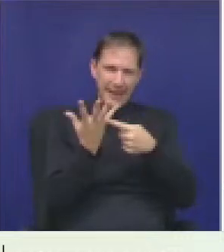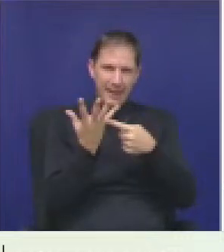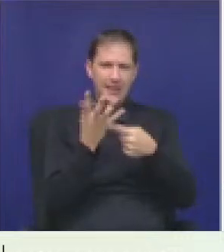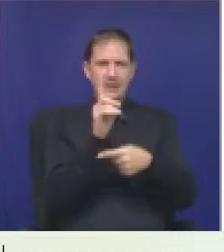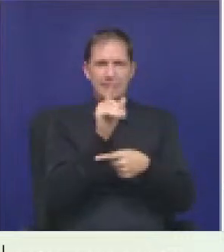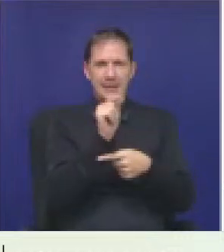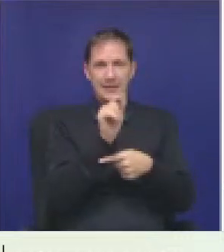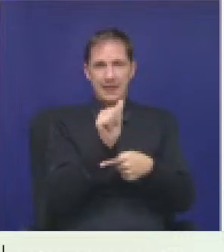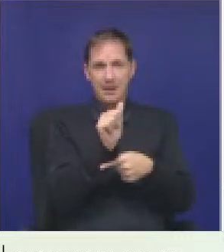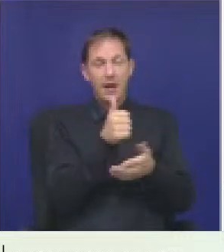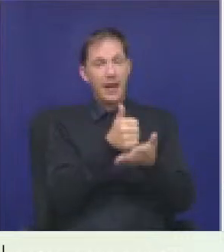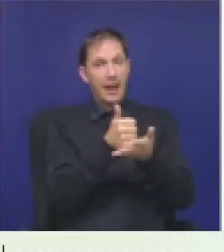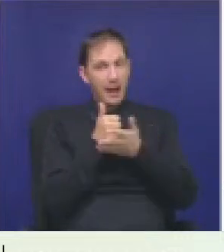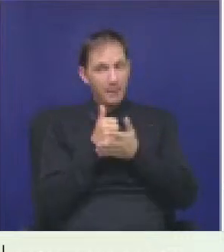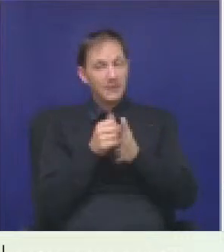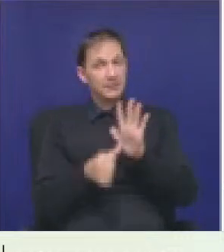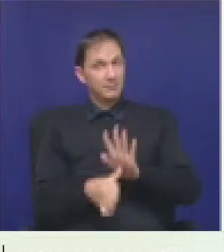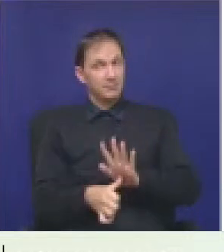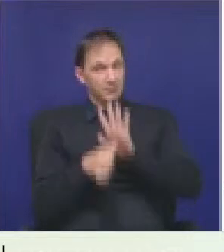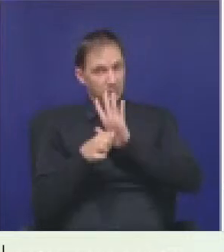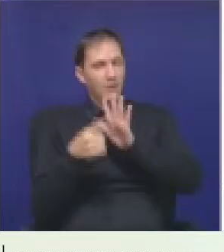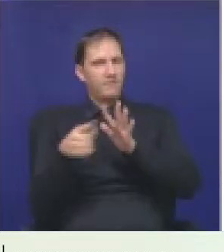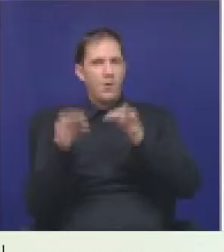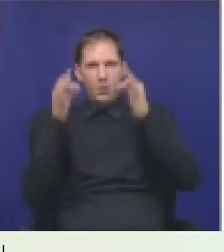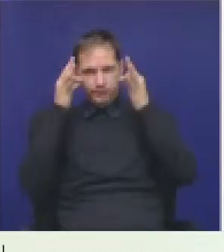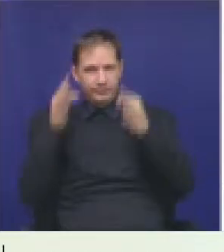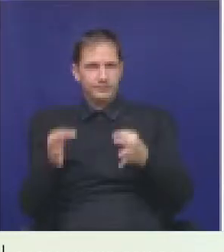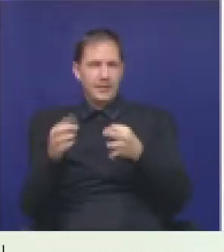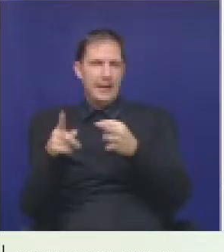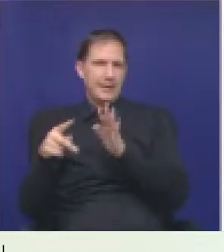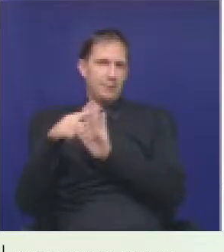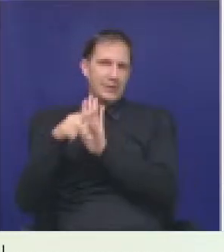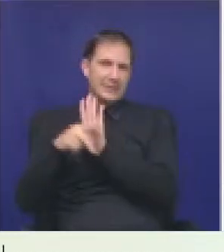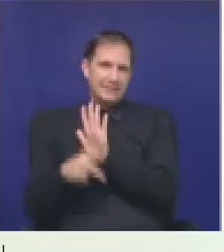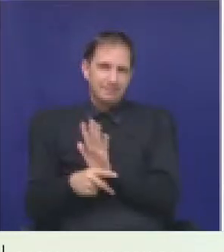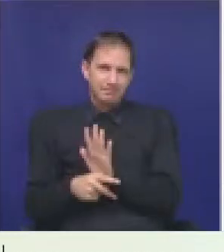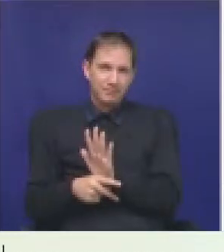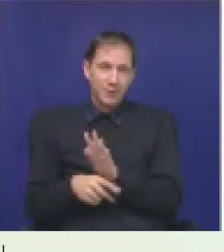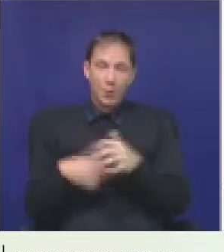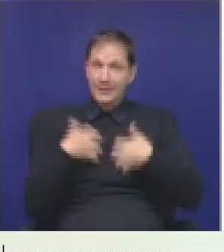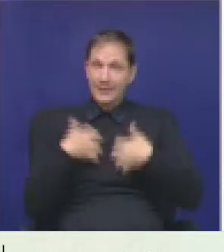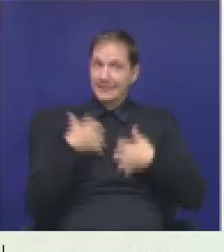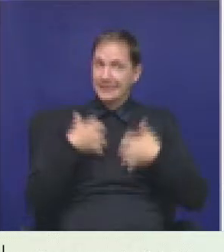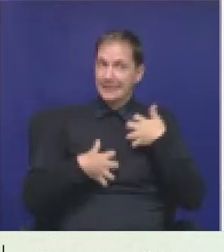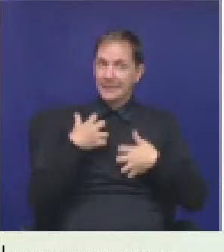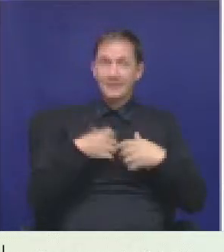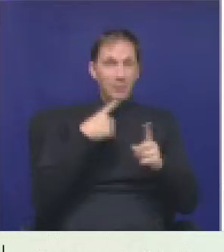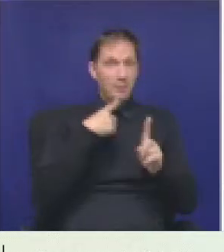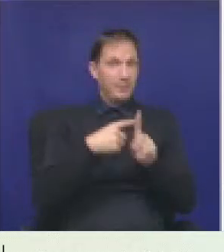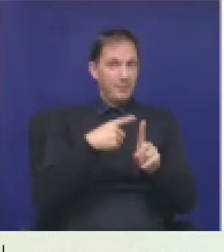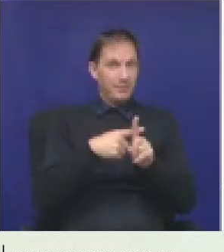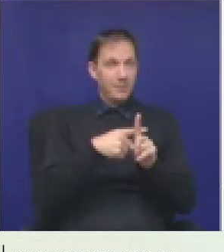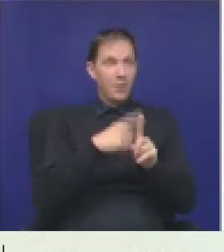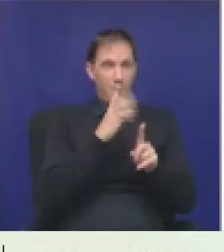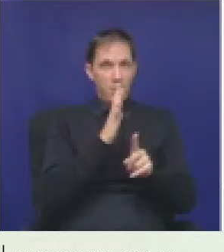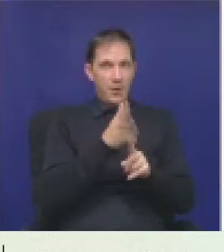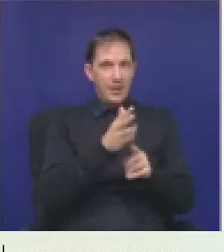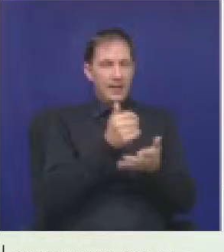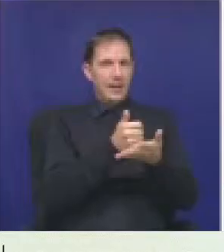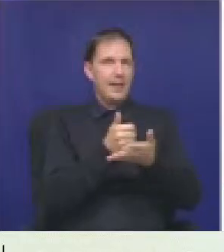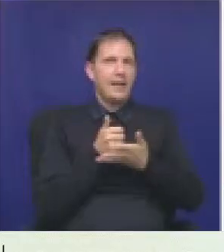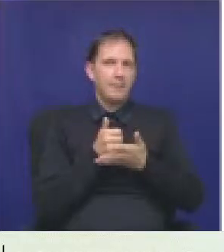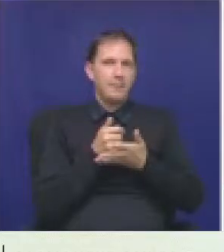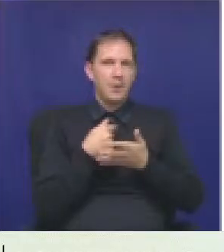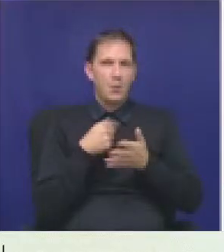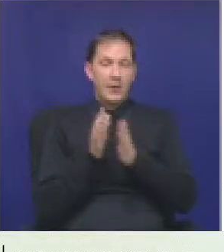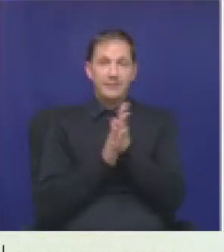which is crucial for informed decision-making and policy development. We're excited about the potential benefits of this modernization effort